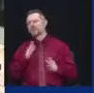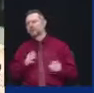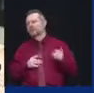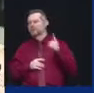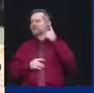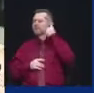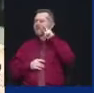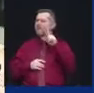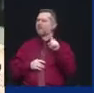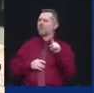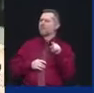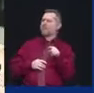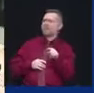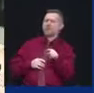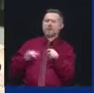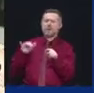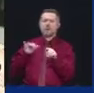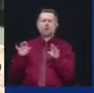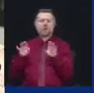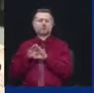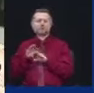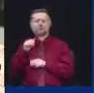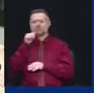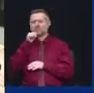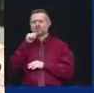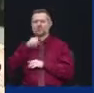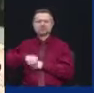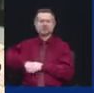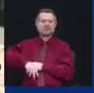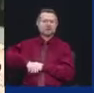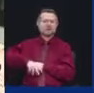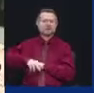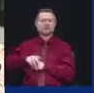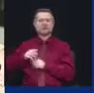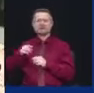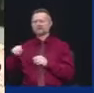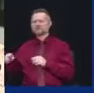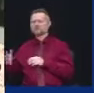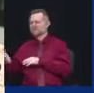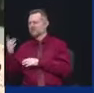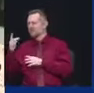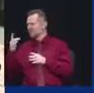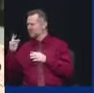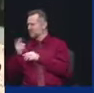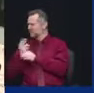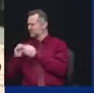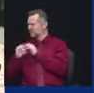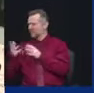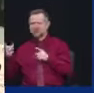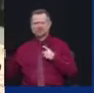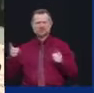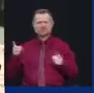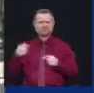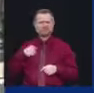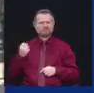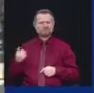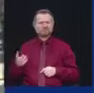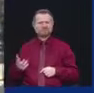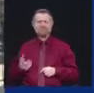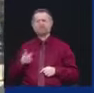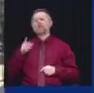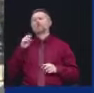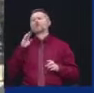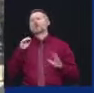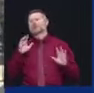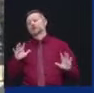data backs up closing a bar at midnight as opposed to 2 in the morning? Well, there is no doubt that if you ask